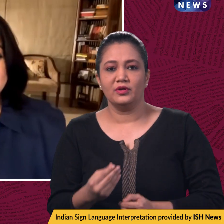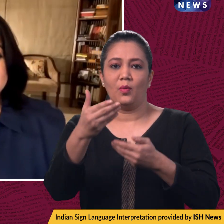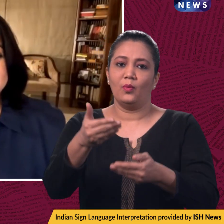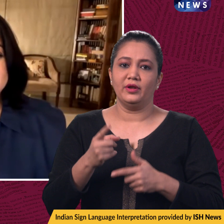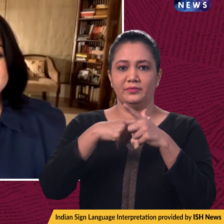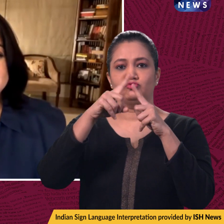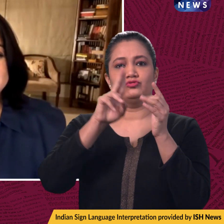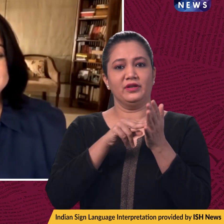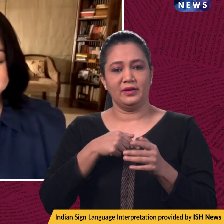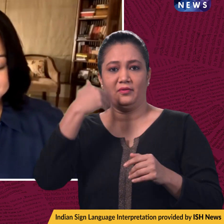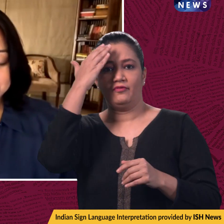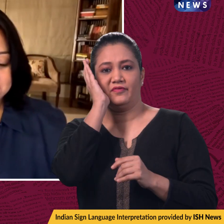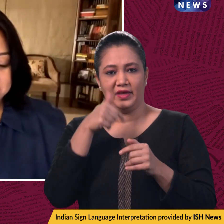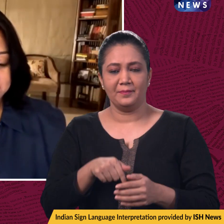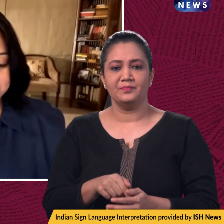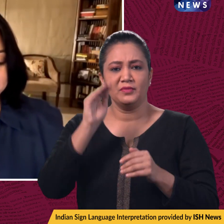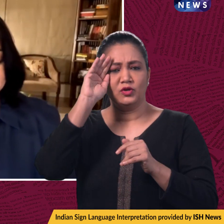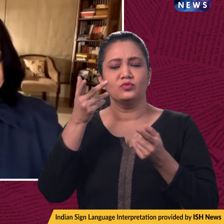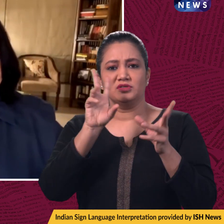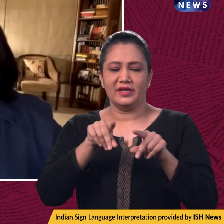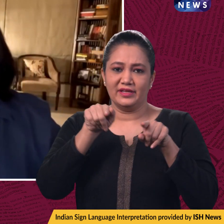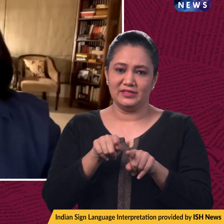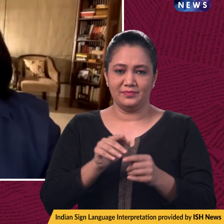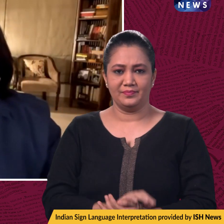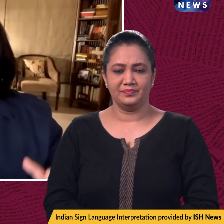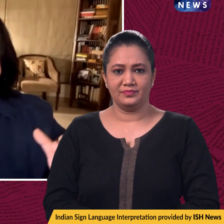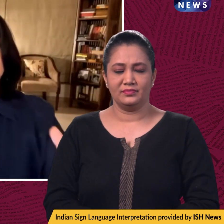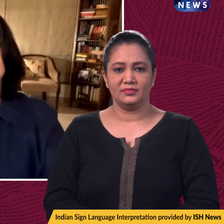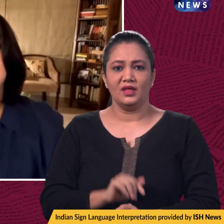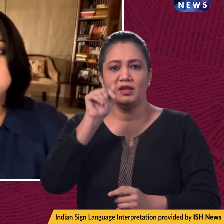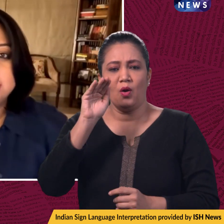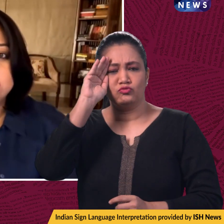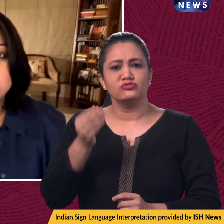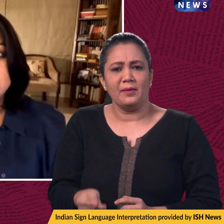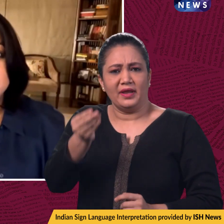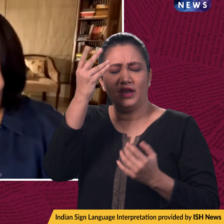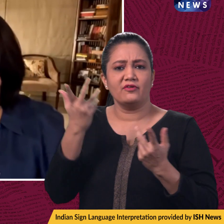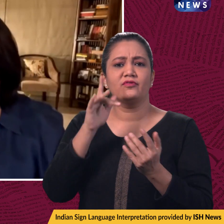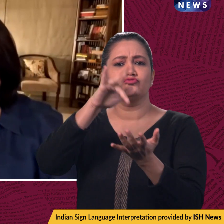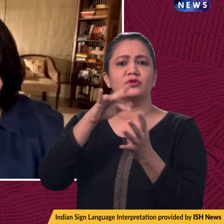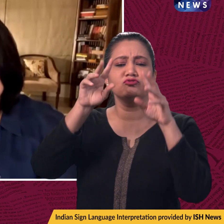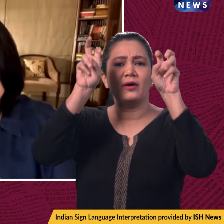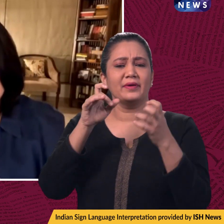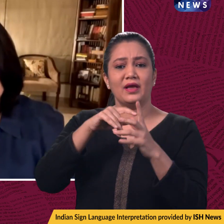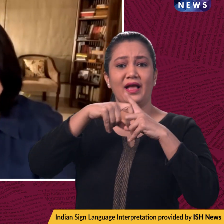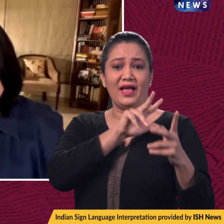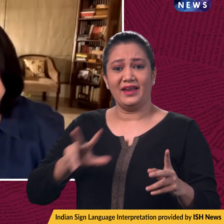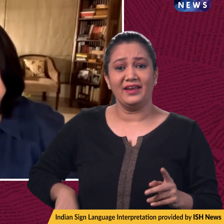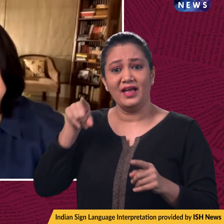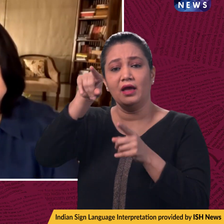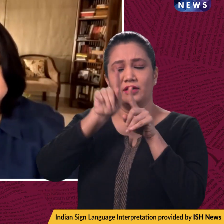Good evening and welcome to Just the News. I'm Faye bringing you the news again today. We have updates right now on what's happening in